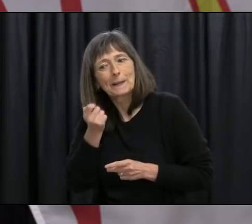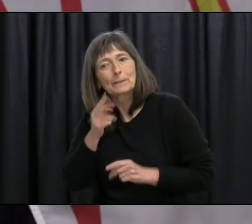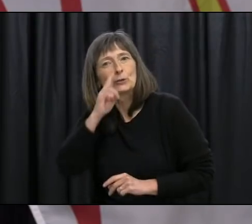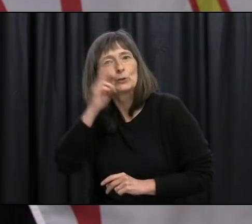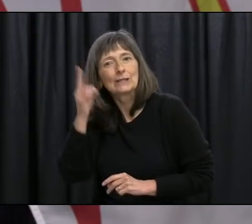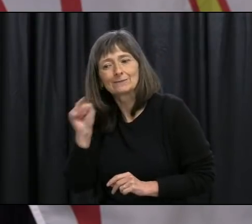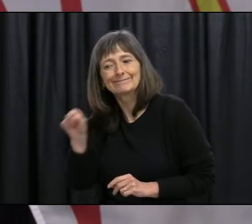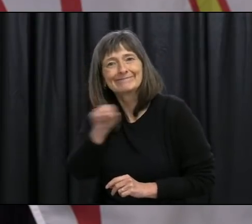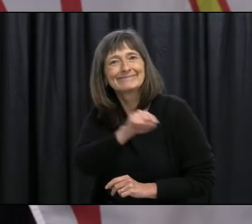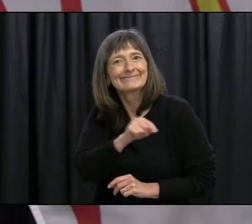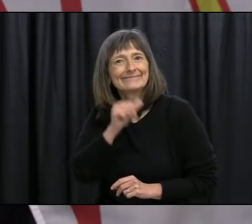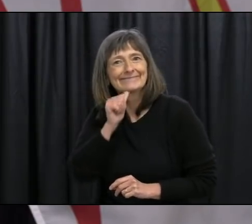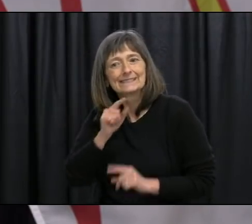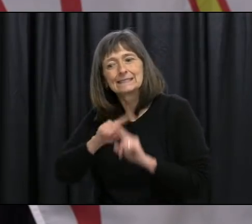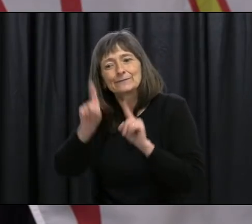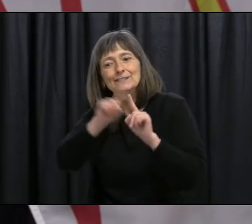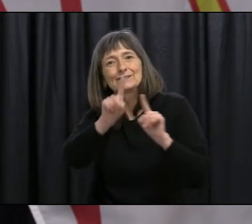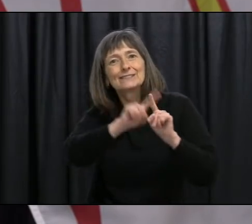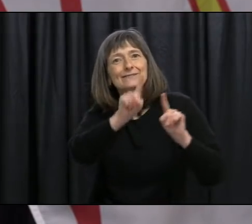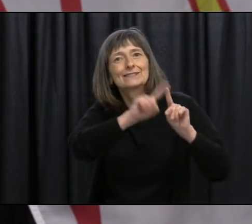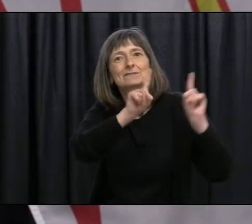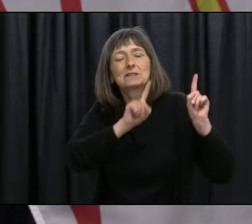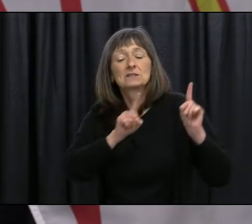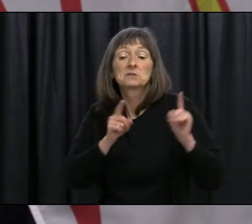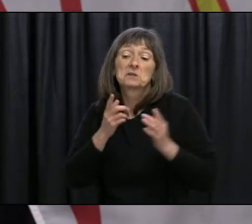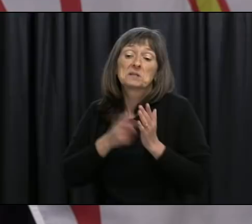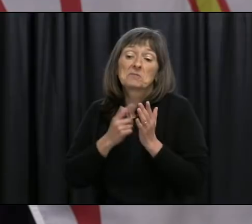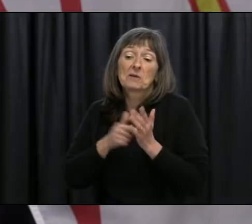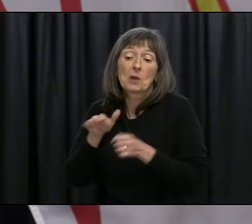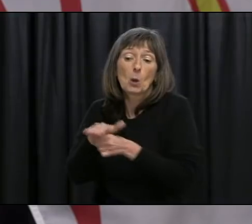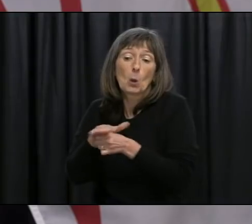from the next, so you have to have some local